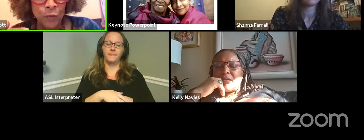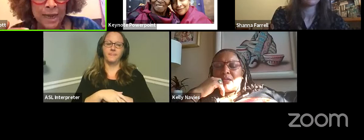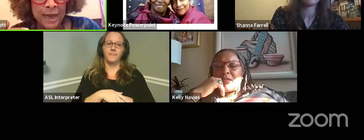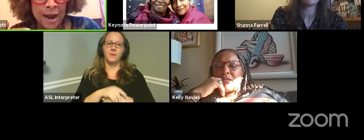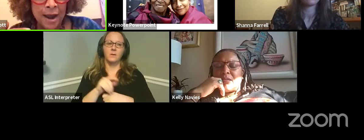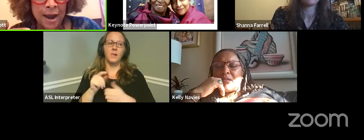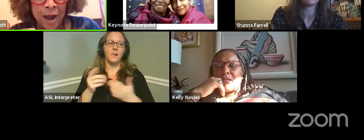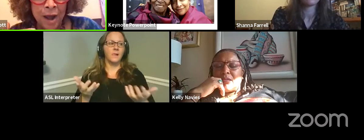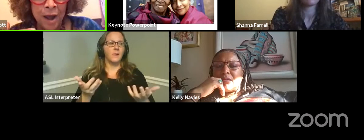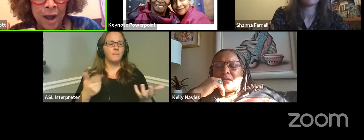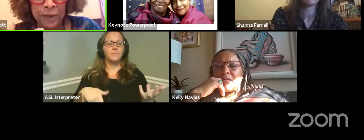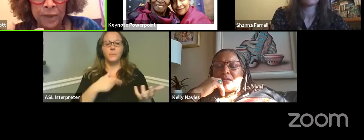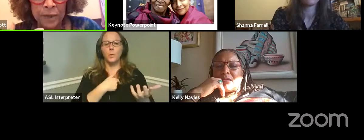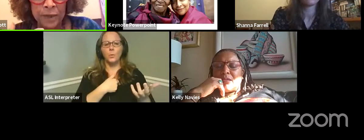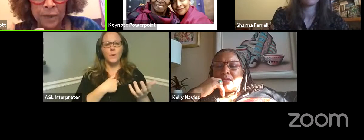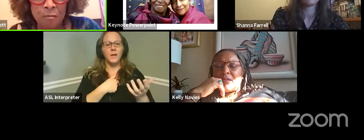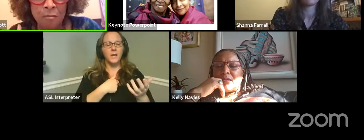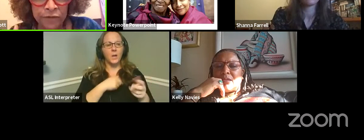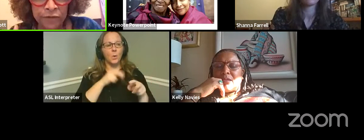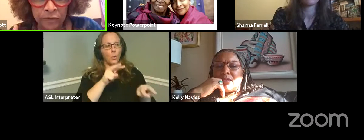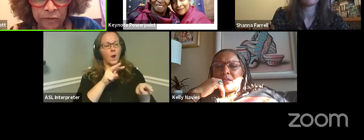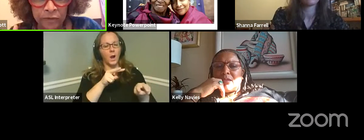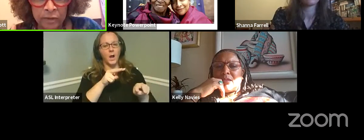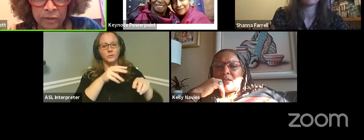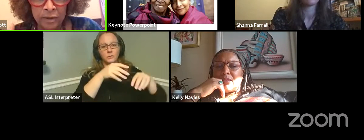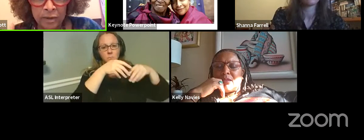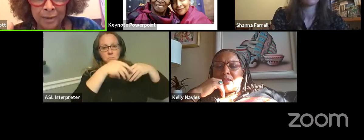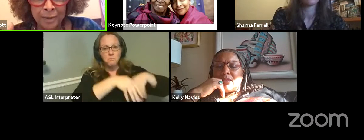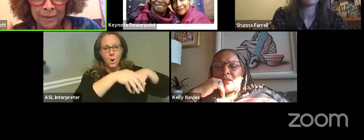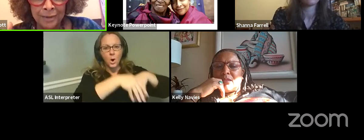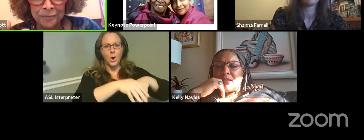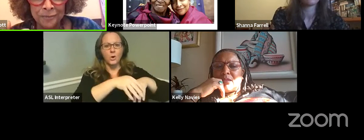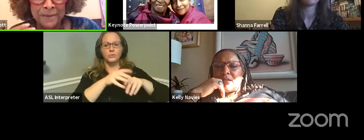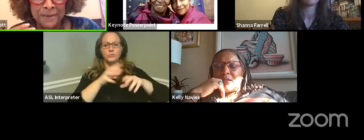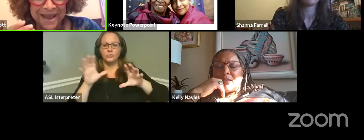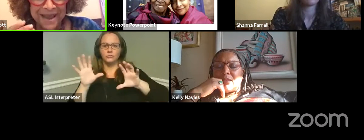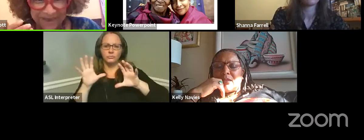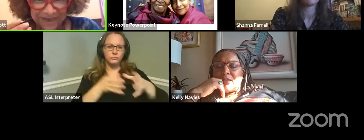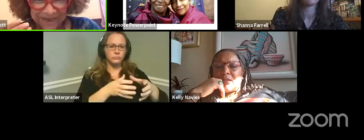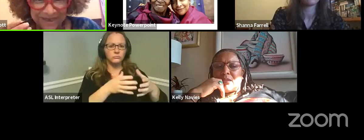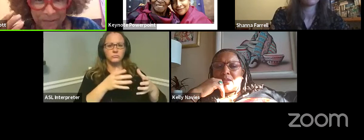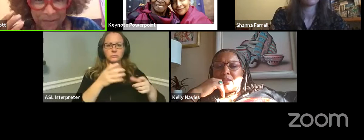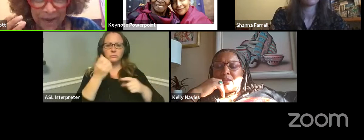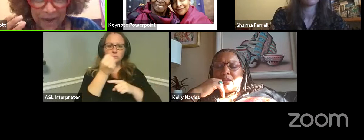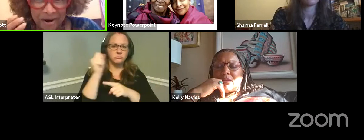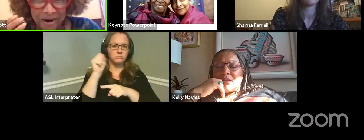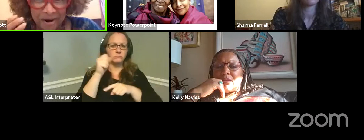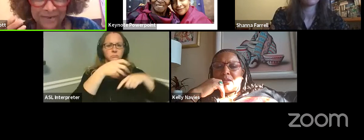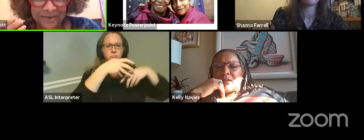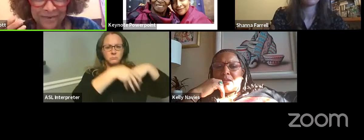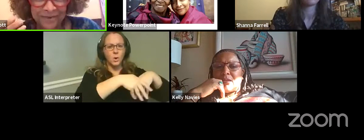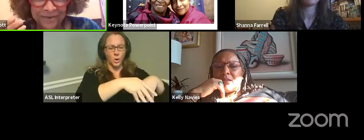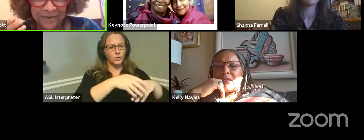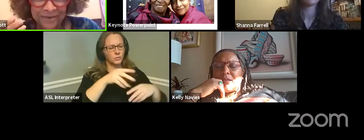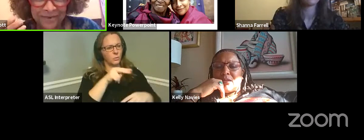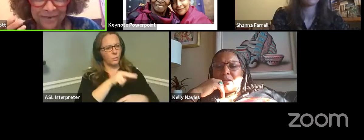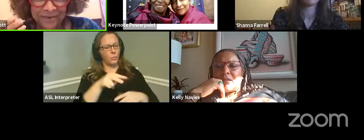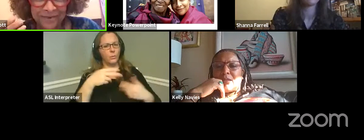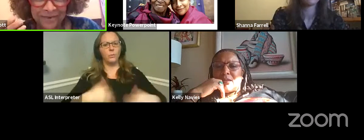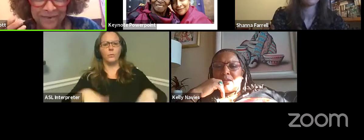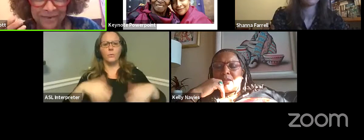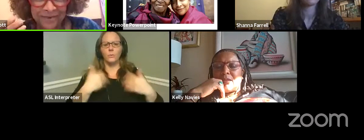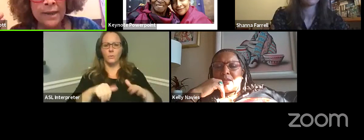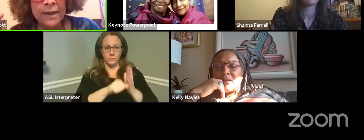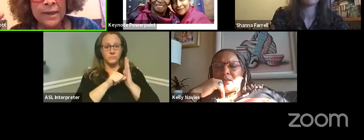We watch people march. It's pretty amazing to see people, right, march.